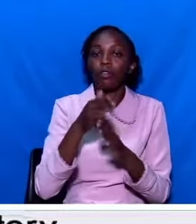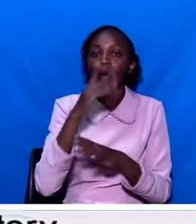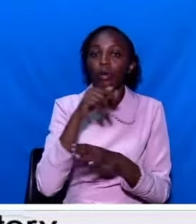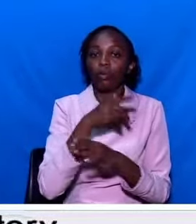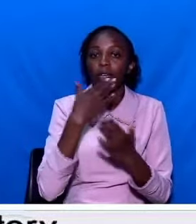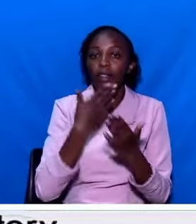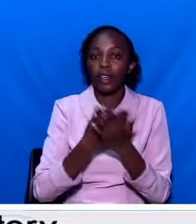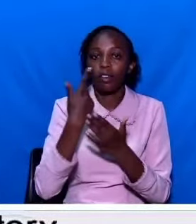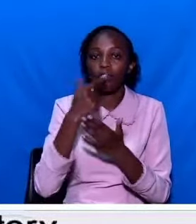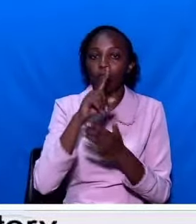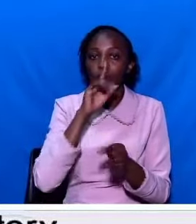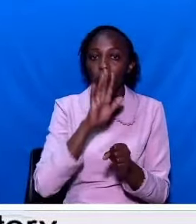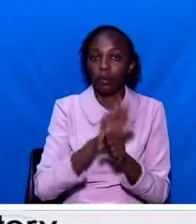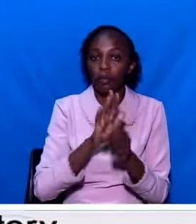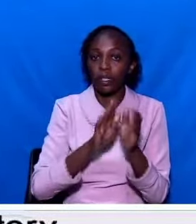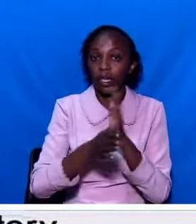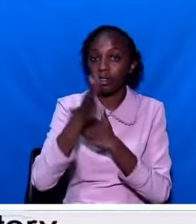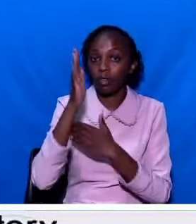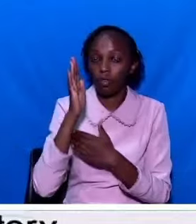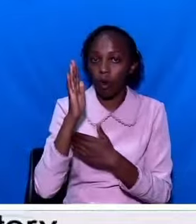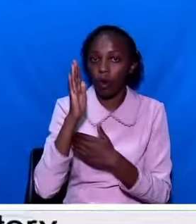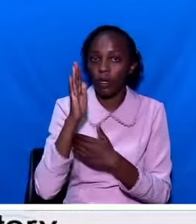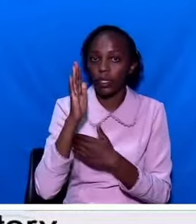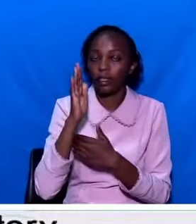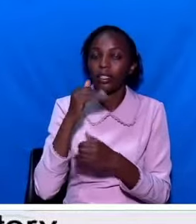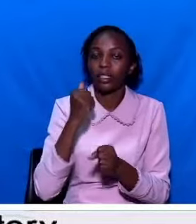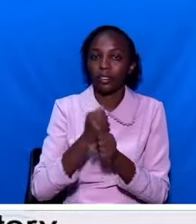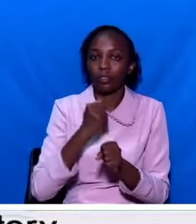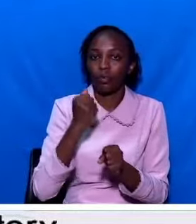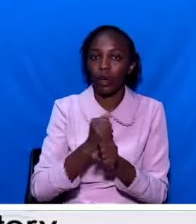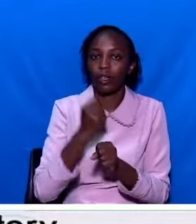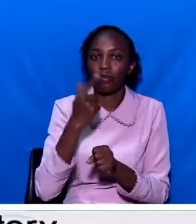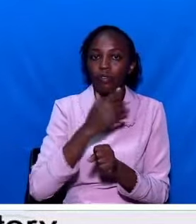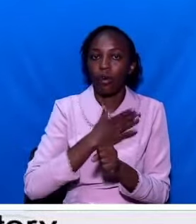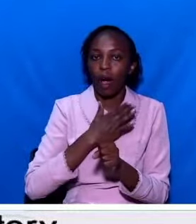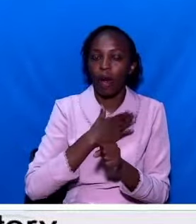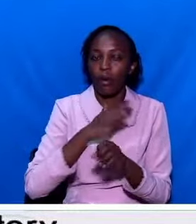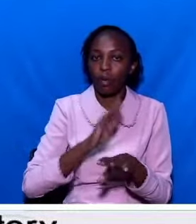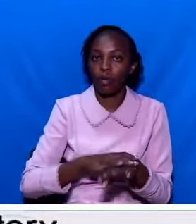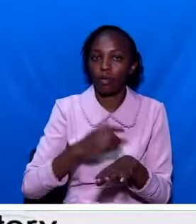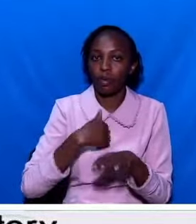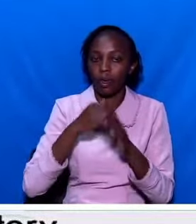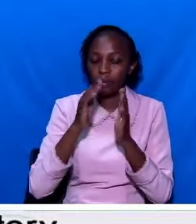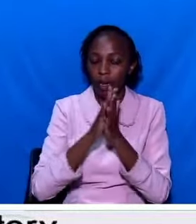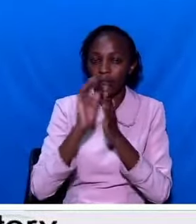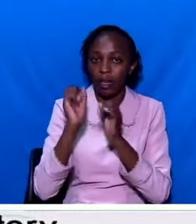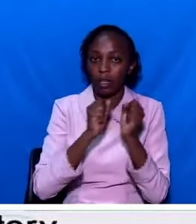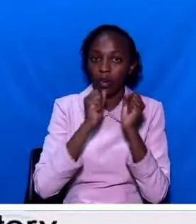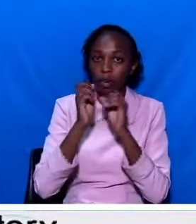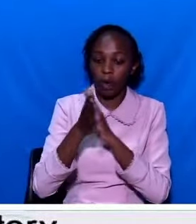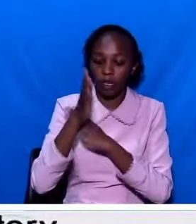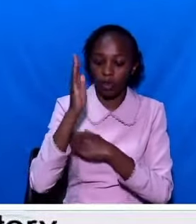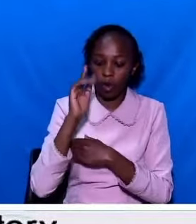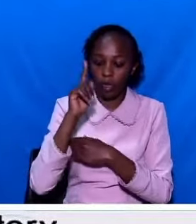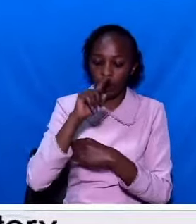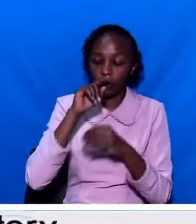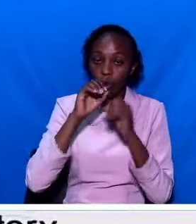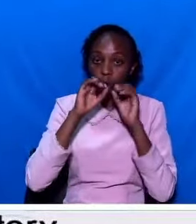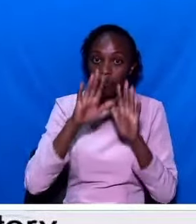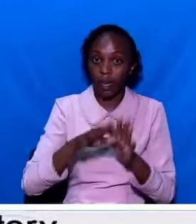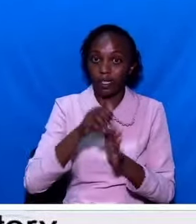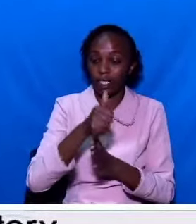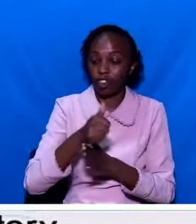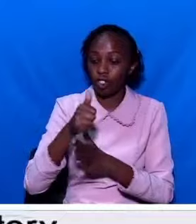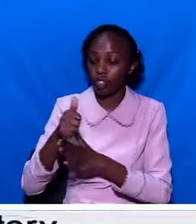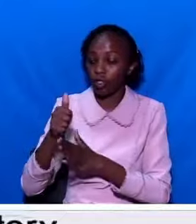assurance that God, it is working for our good. I pray, Almighty God, that you bless each one of us in a special